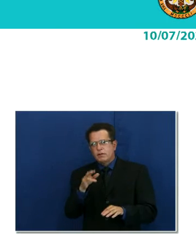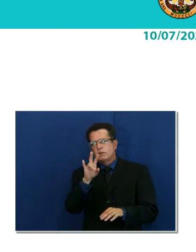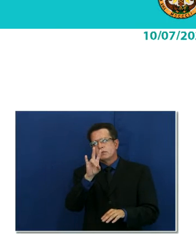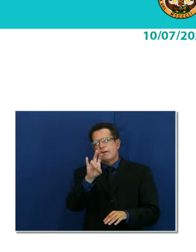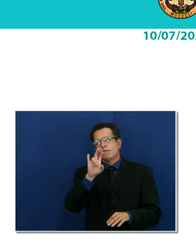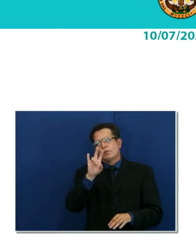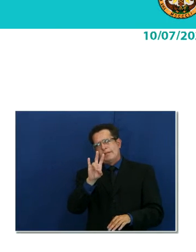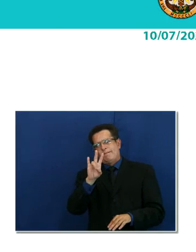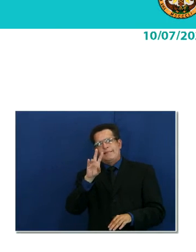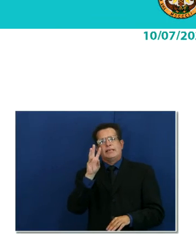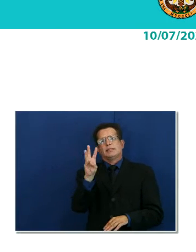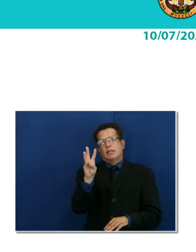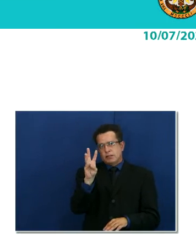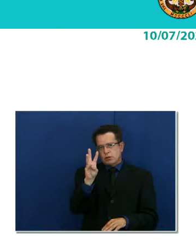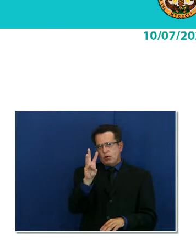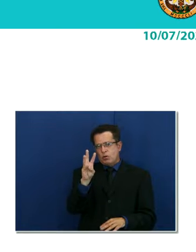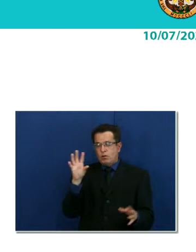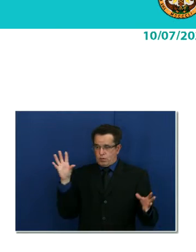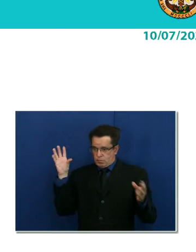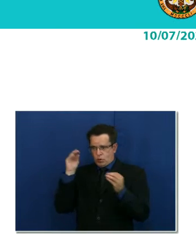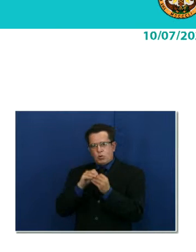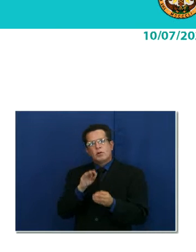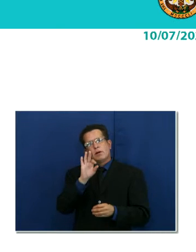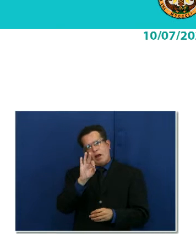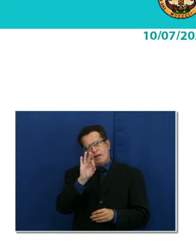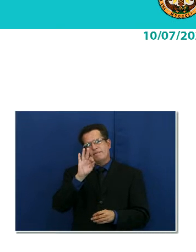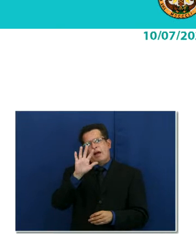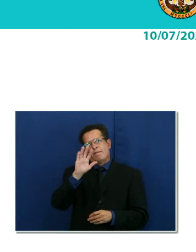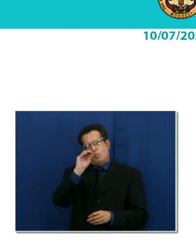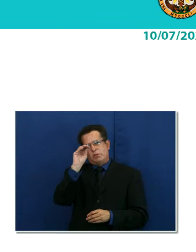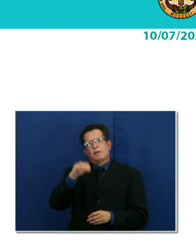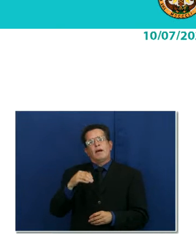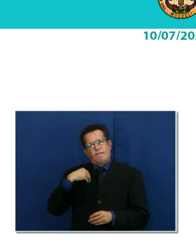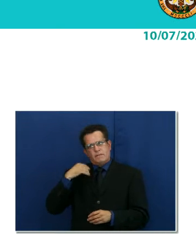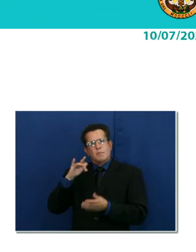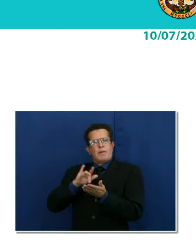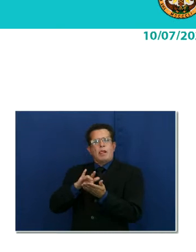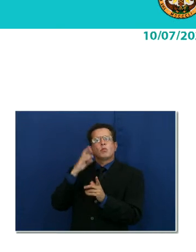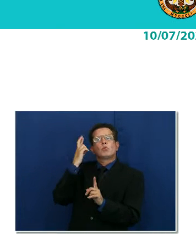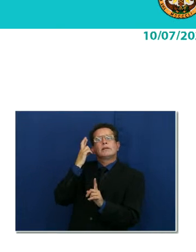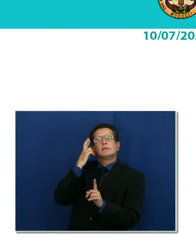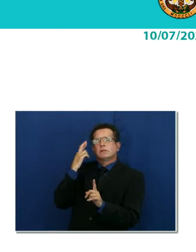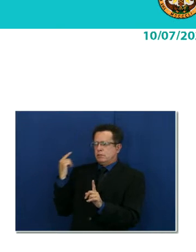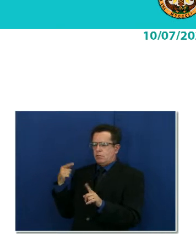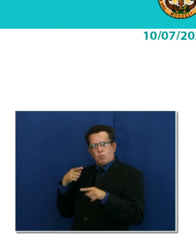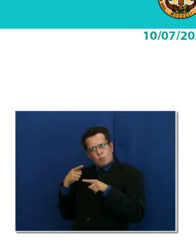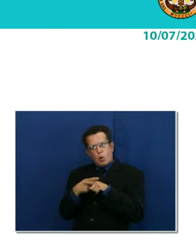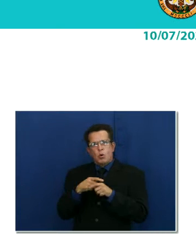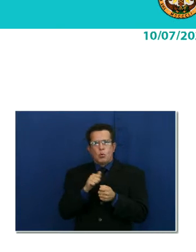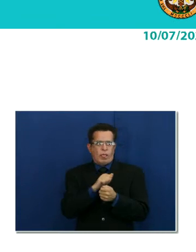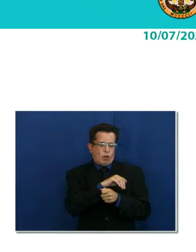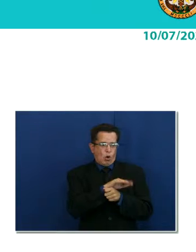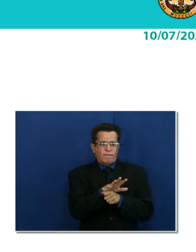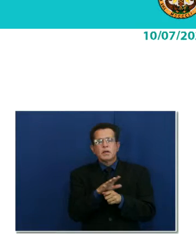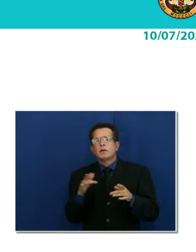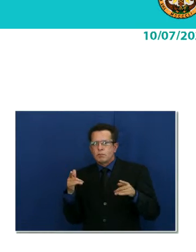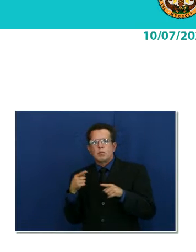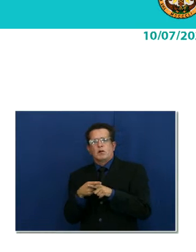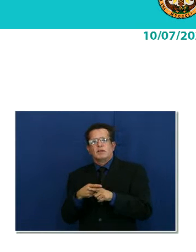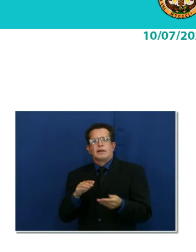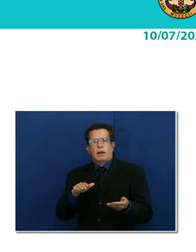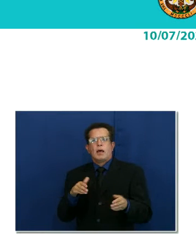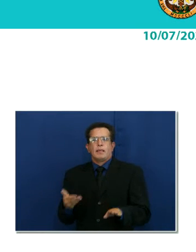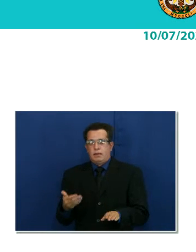776, or 95%, have had underlying medical conditions, and the remaining